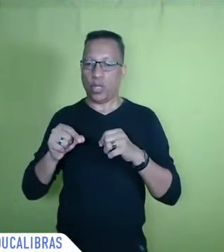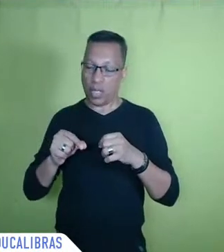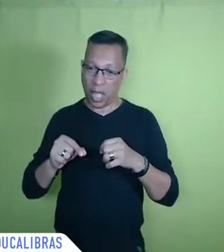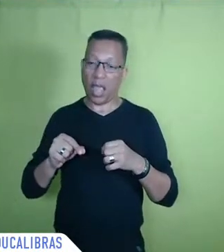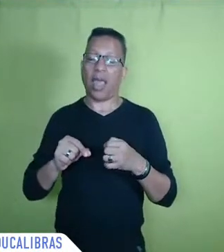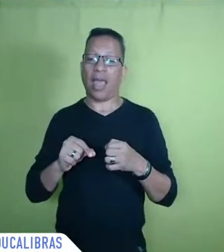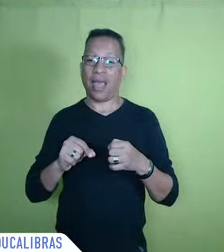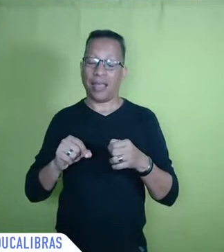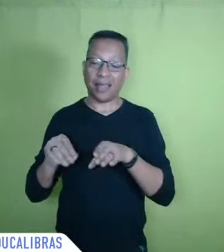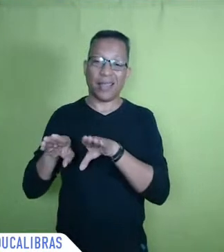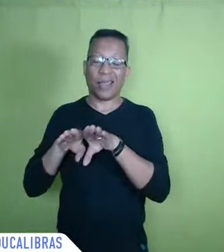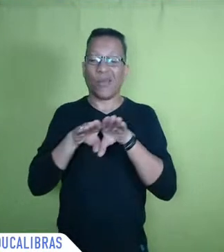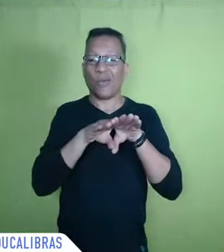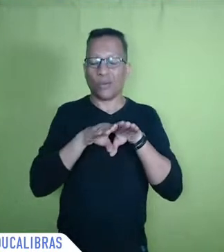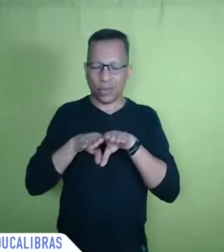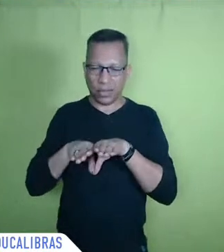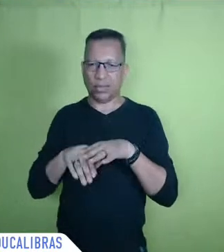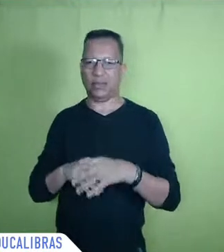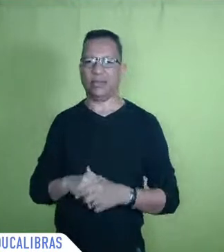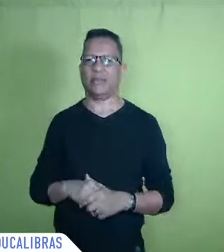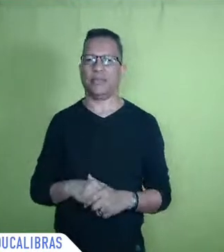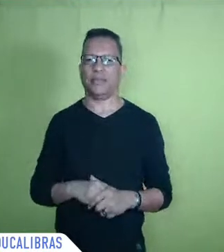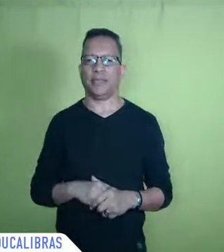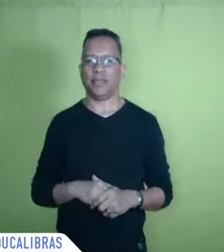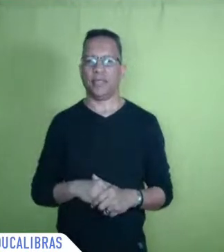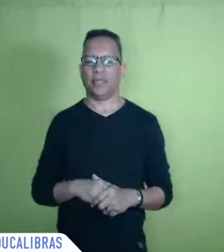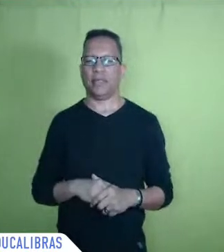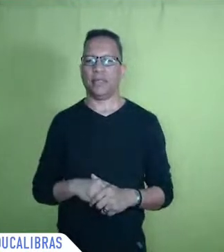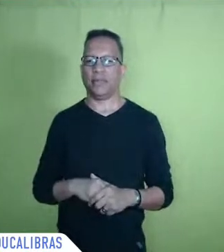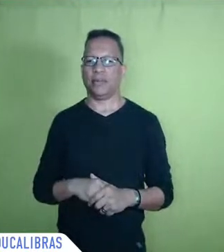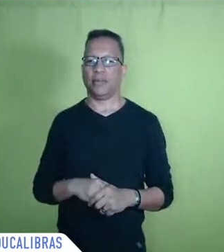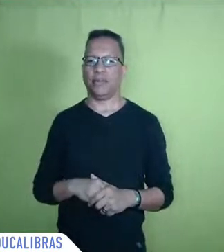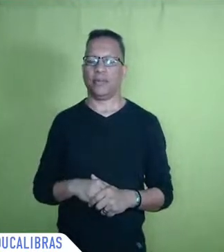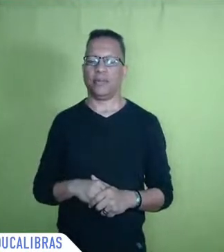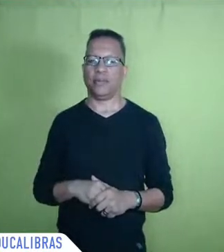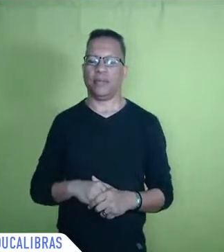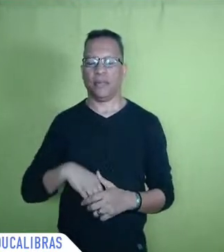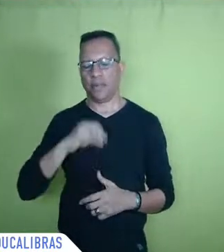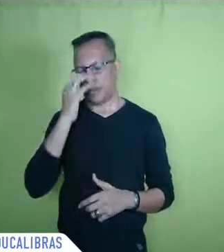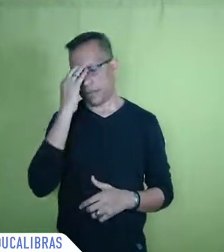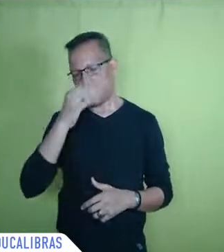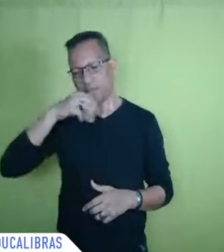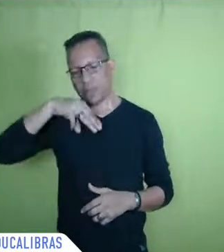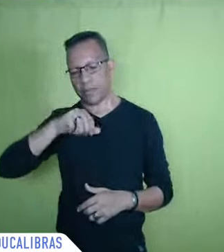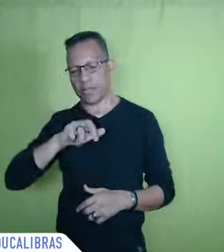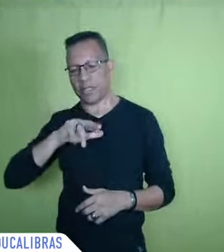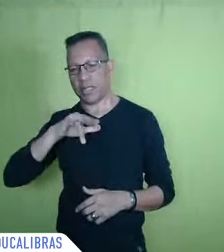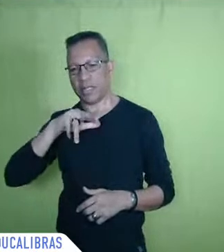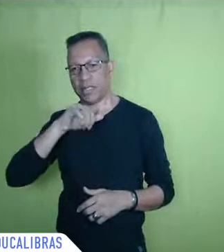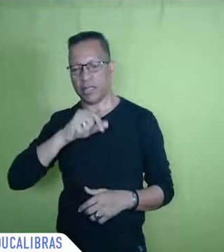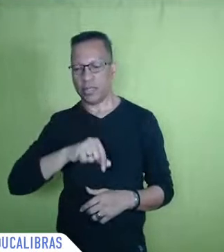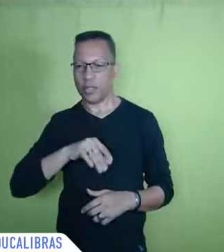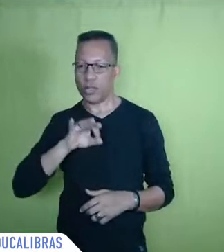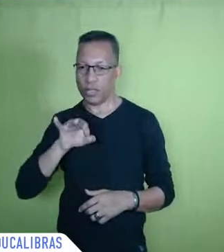you have more possibilities in terms of justice, but also efficiency and possibilities for